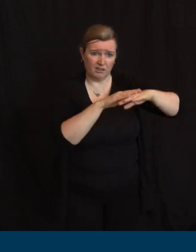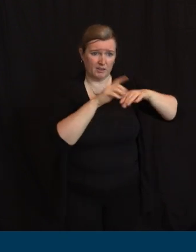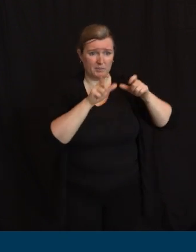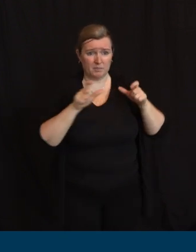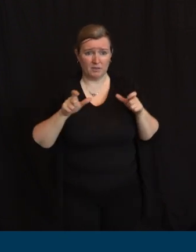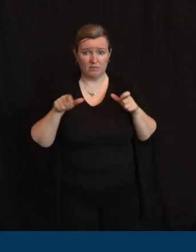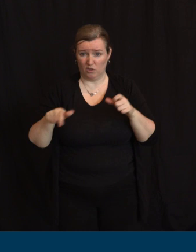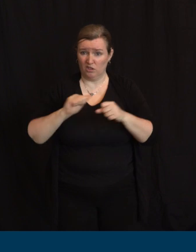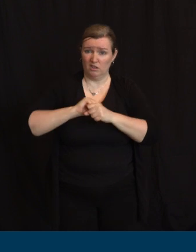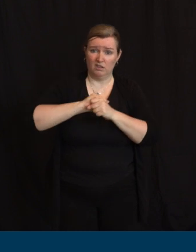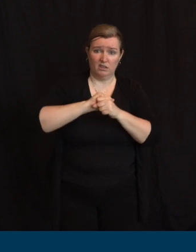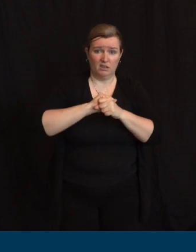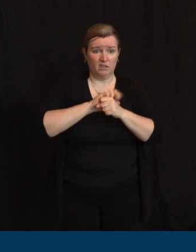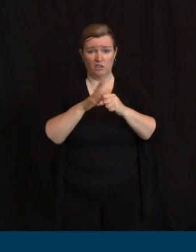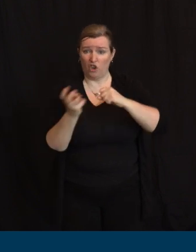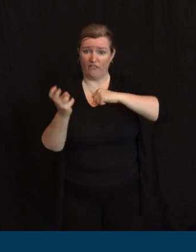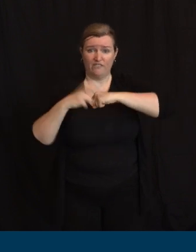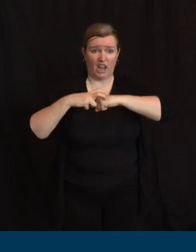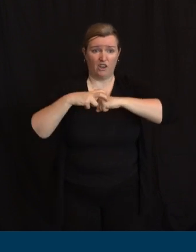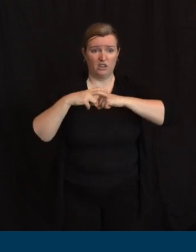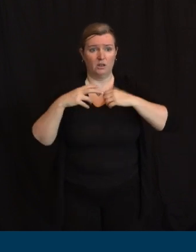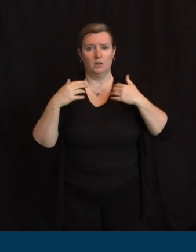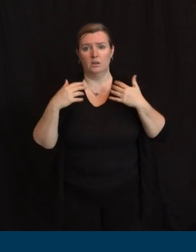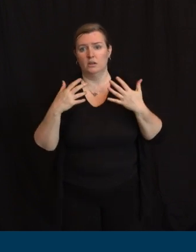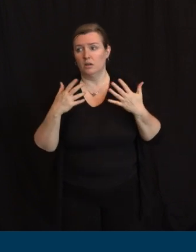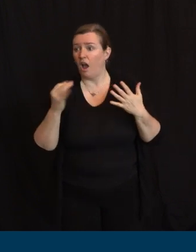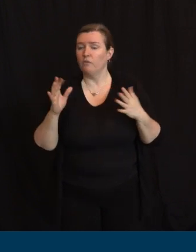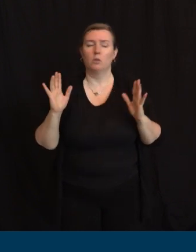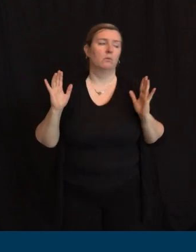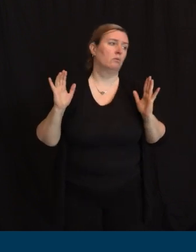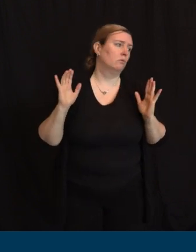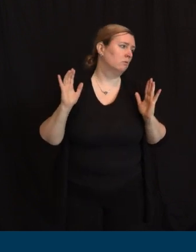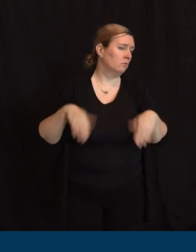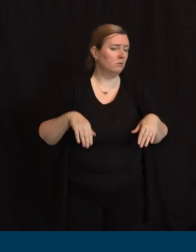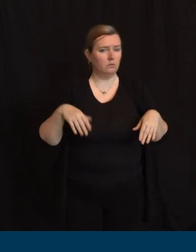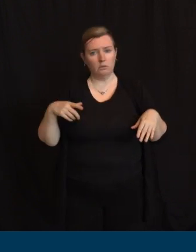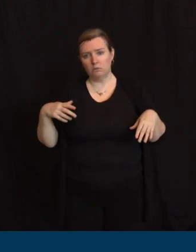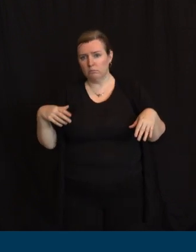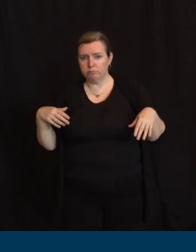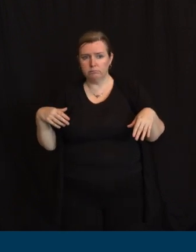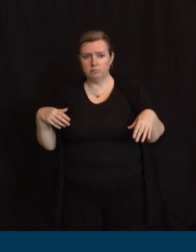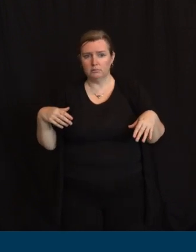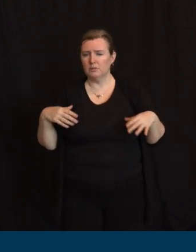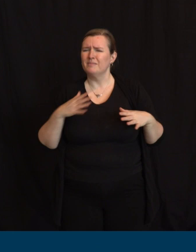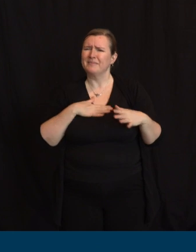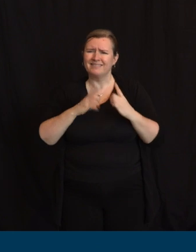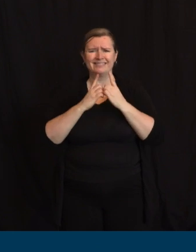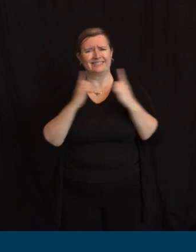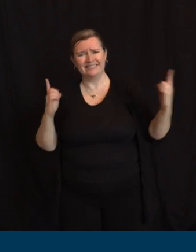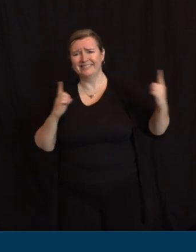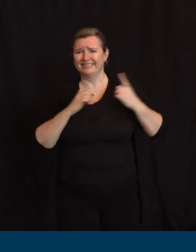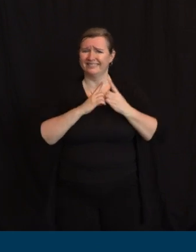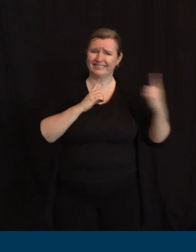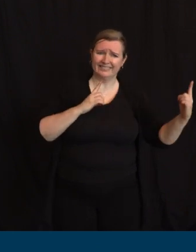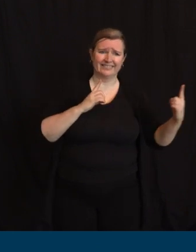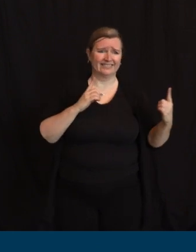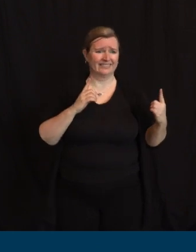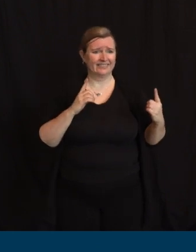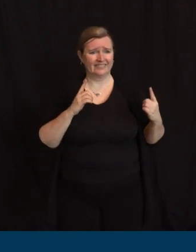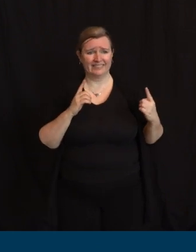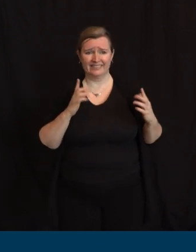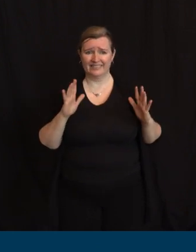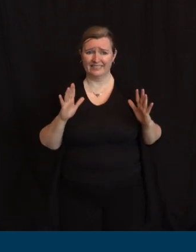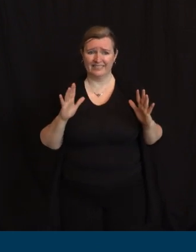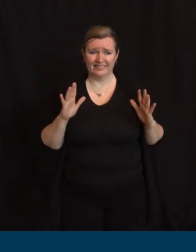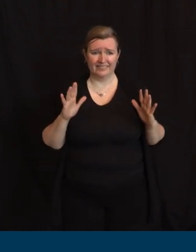guard down. There's just no question about it. That won't be a forever and always. We're in a moment in time, and please God, we